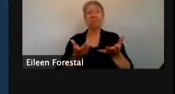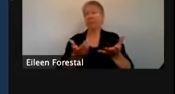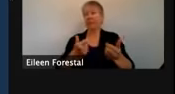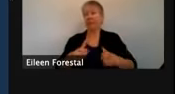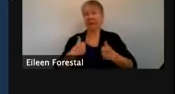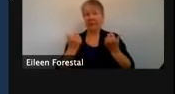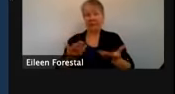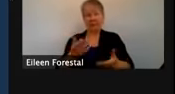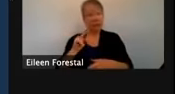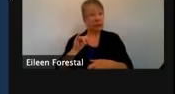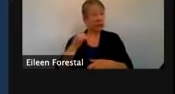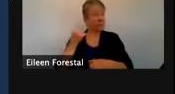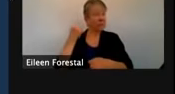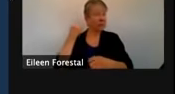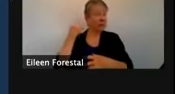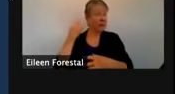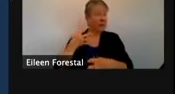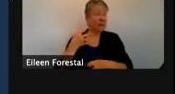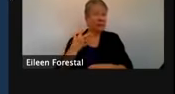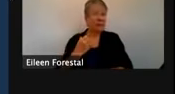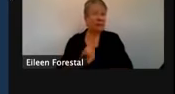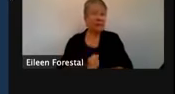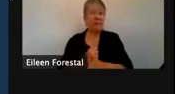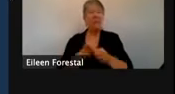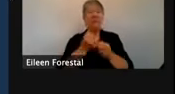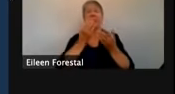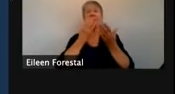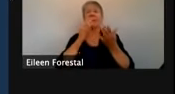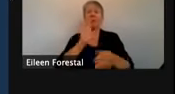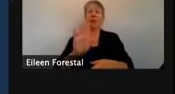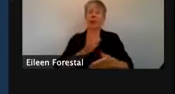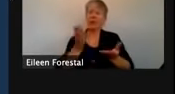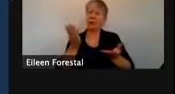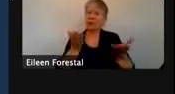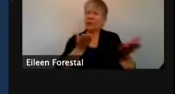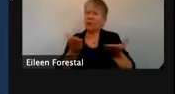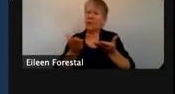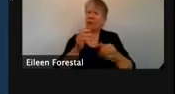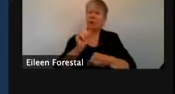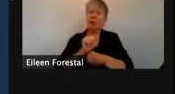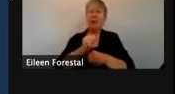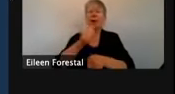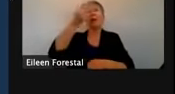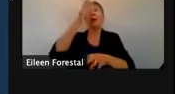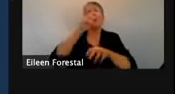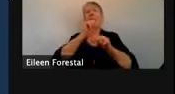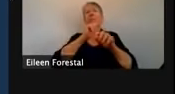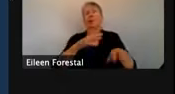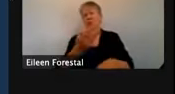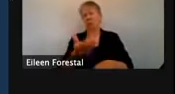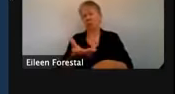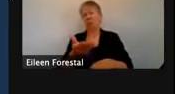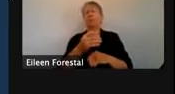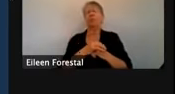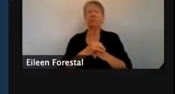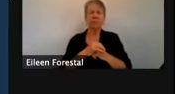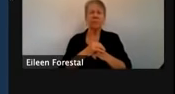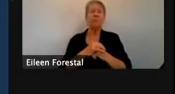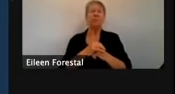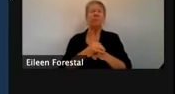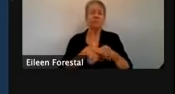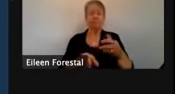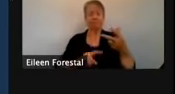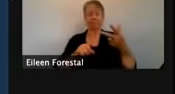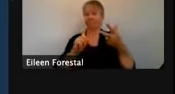his service to our nation. May God bless them both and watch over their souls and their family. And finally, for